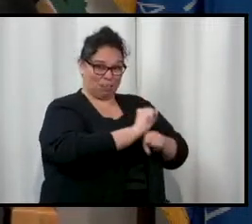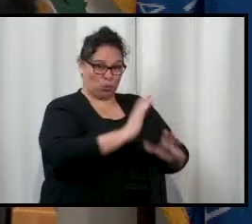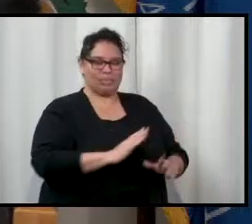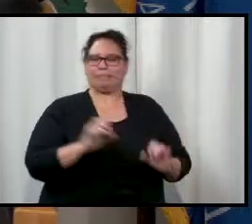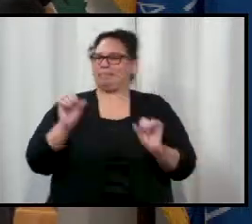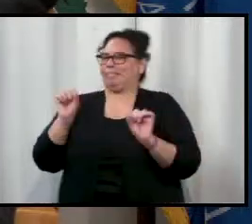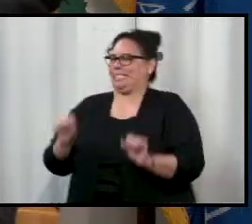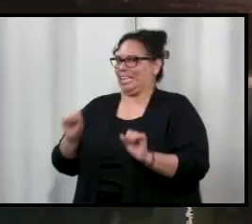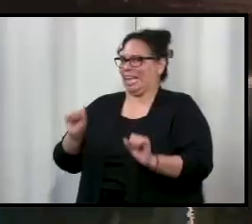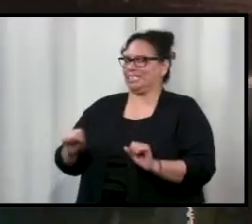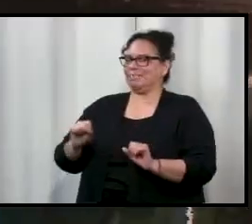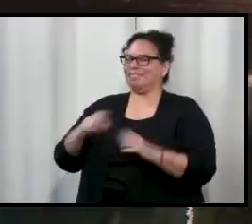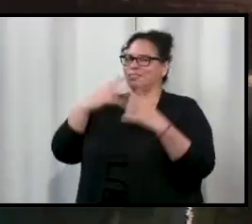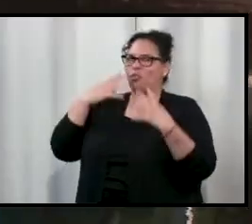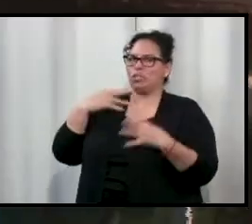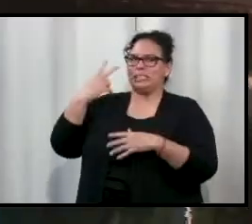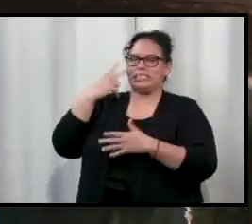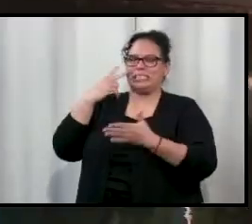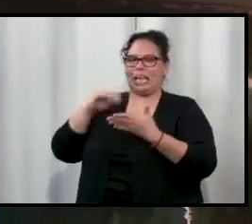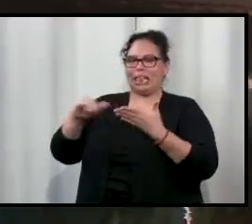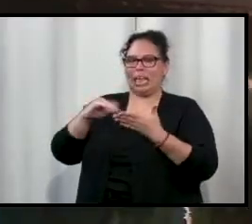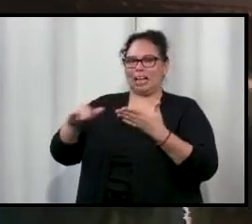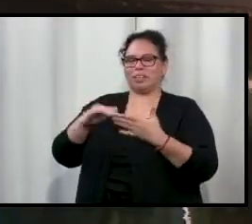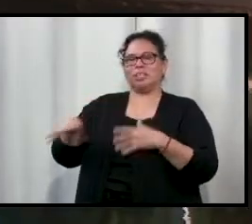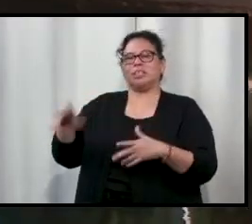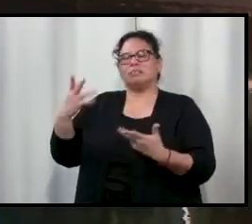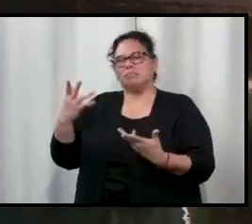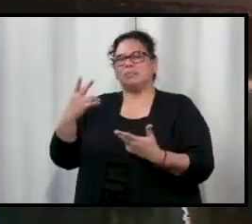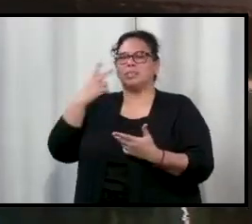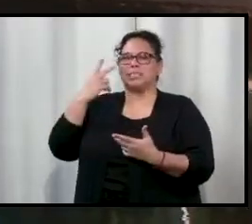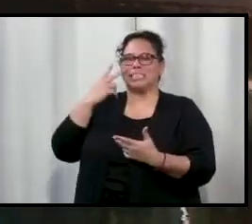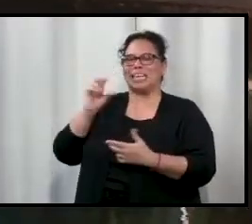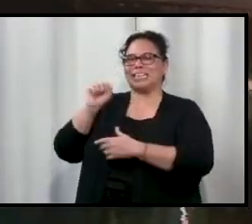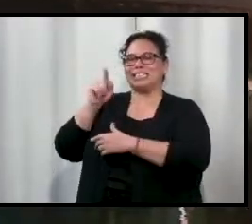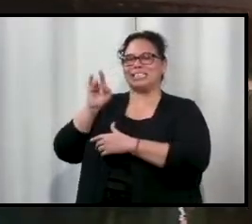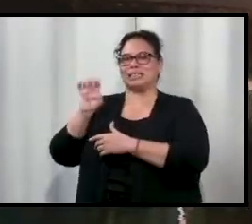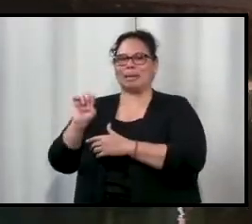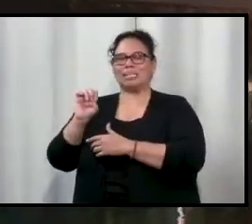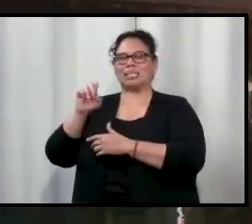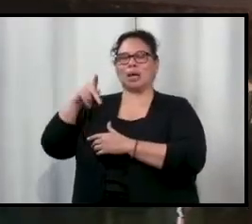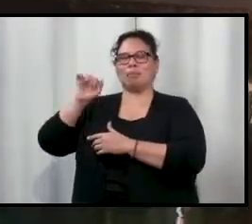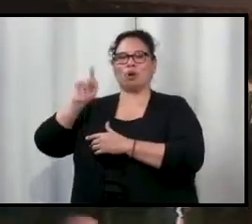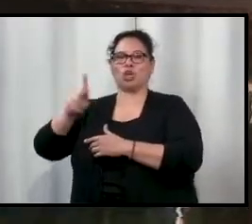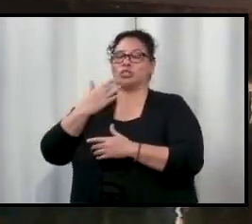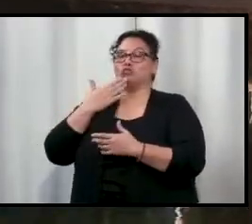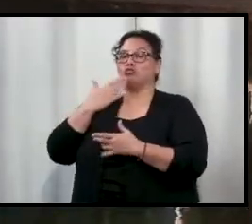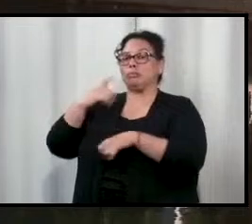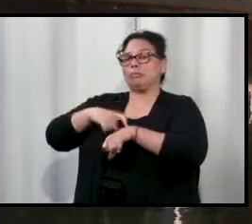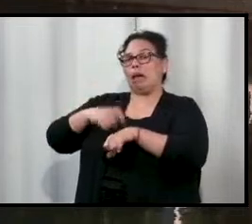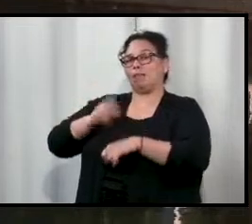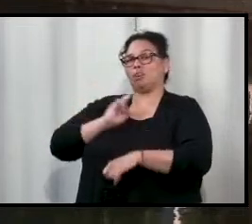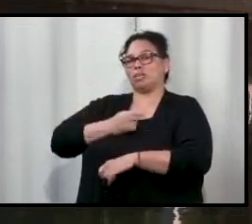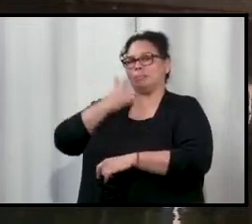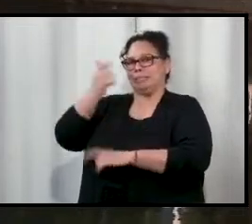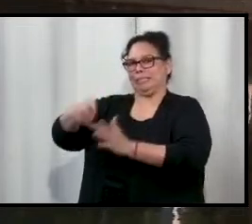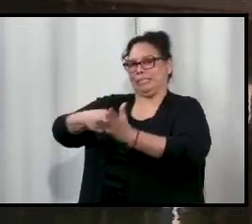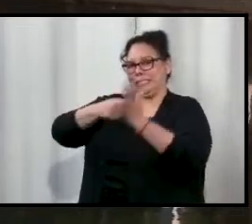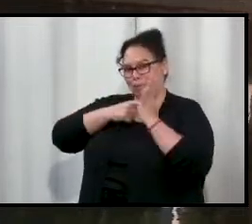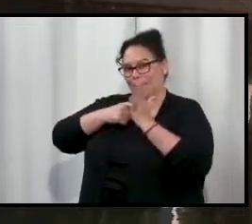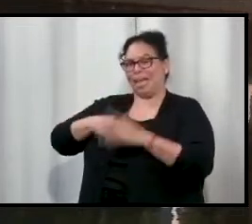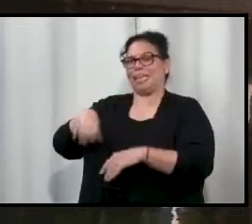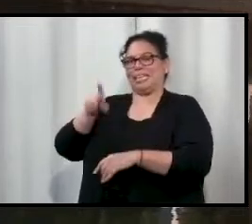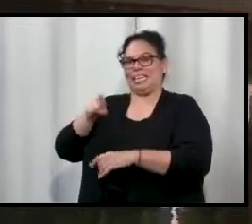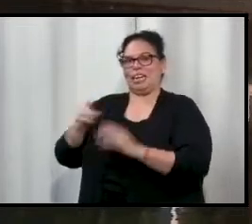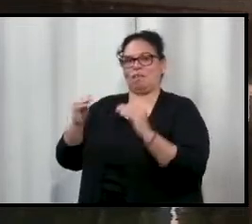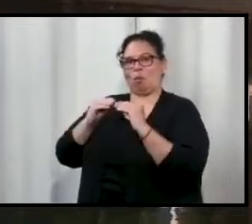it is to see layoffs, and I think some of that's happening at Northrop and Space Park as well. It's a really good time for us because we've got the demand and the need for